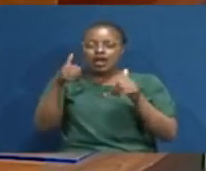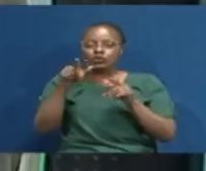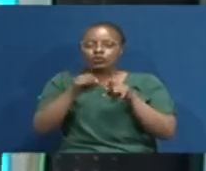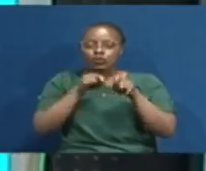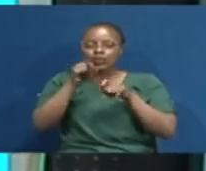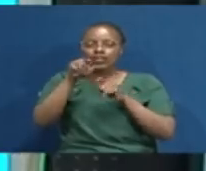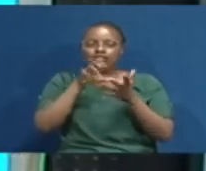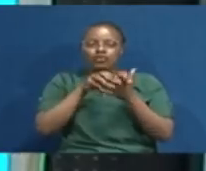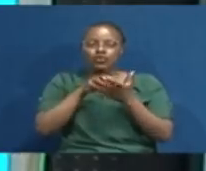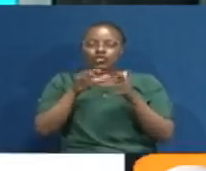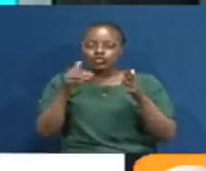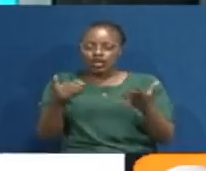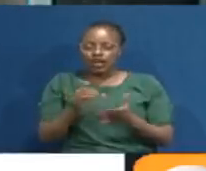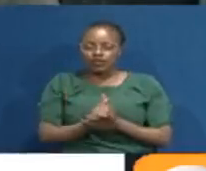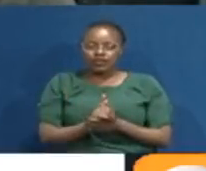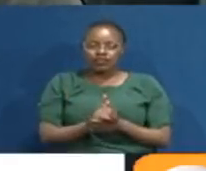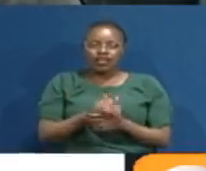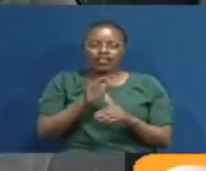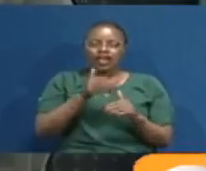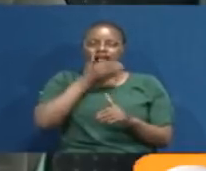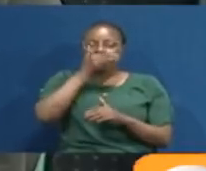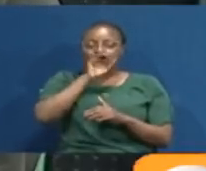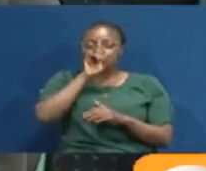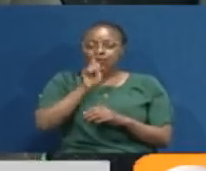condition? Well, it's an excellent question. And